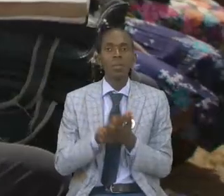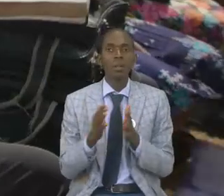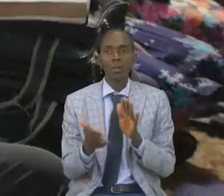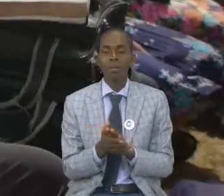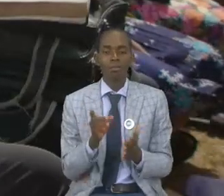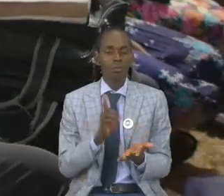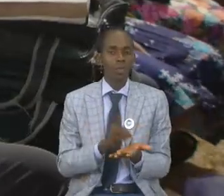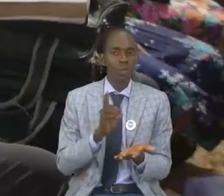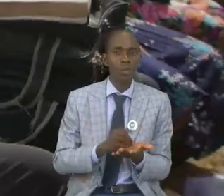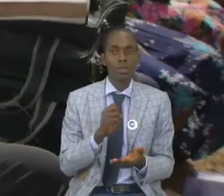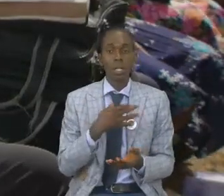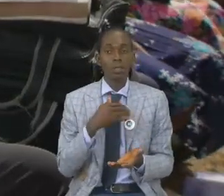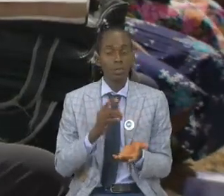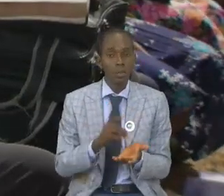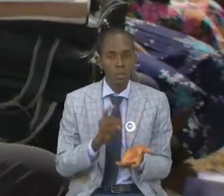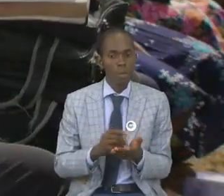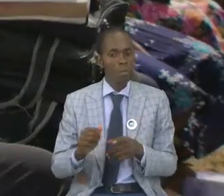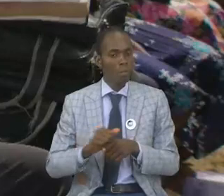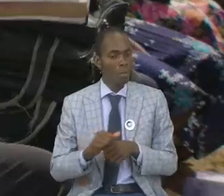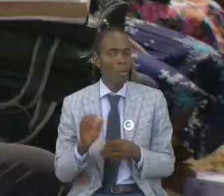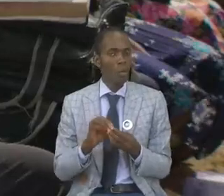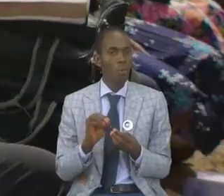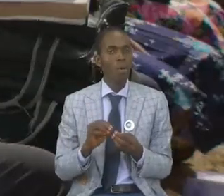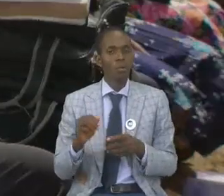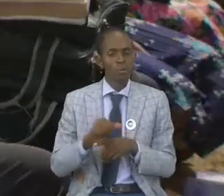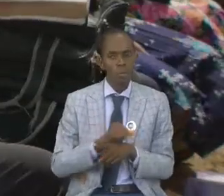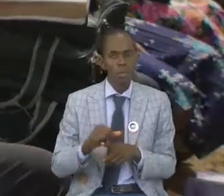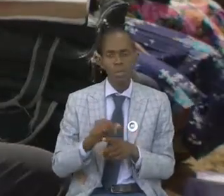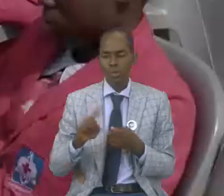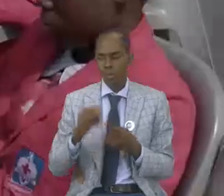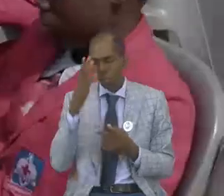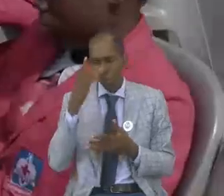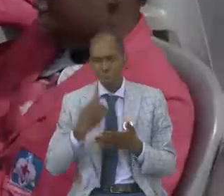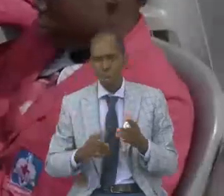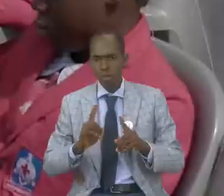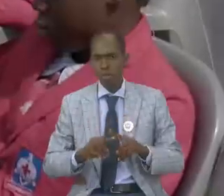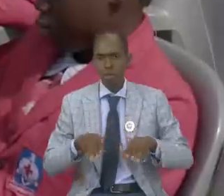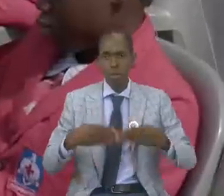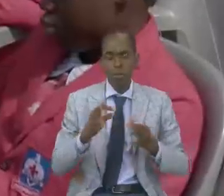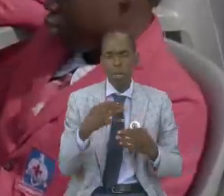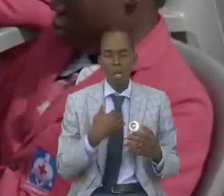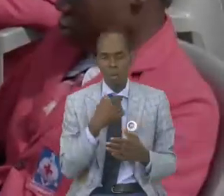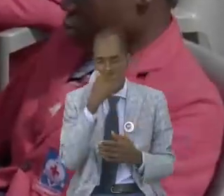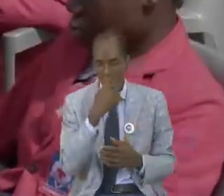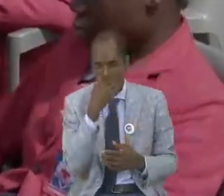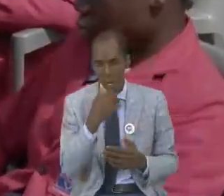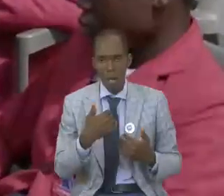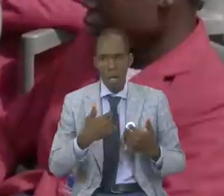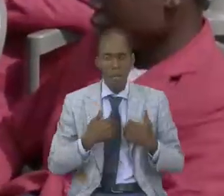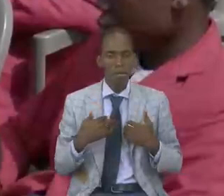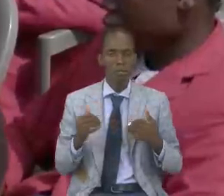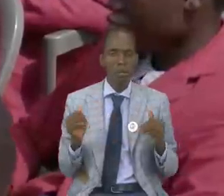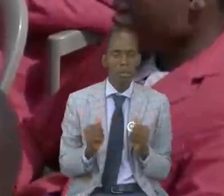doctors, and doctors, they practice, they know what to prescribe. If you have cold, if you have catarrh, and if you